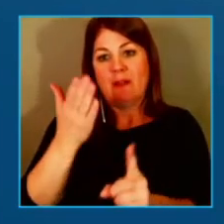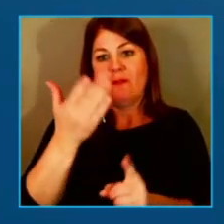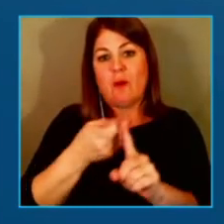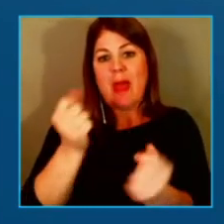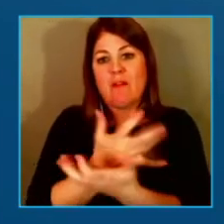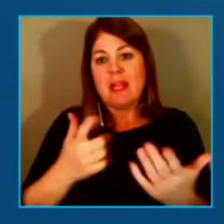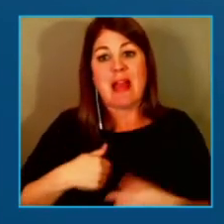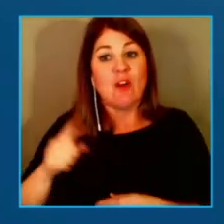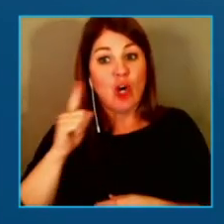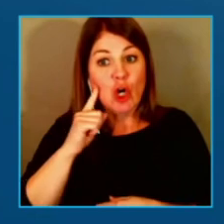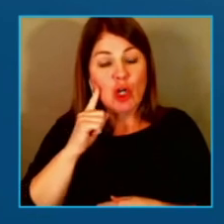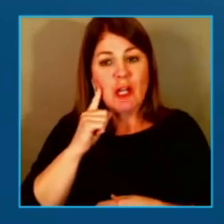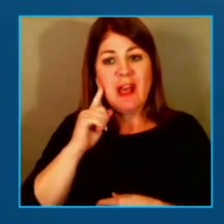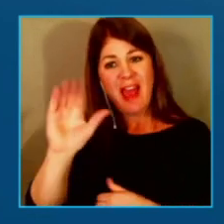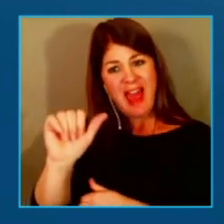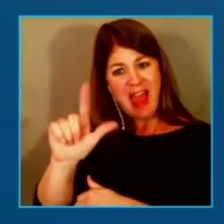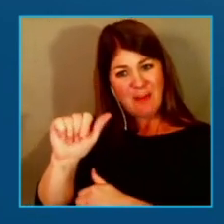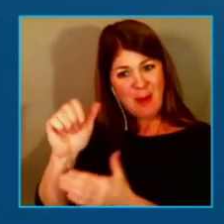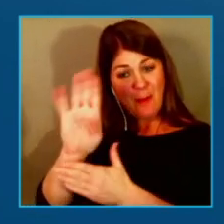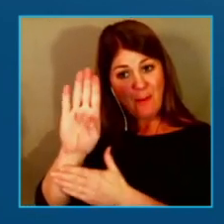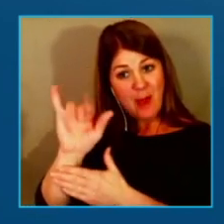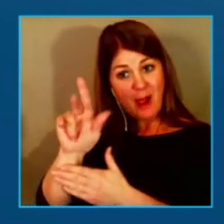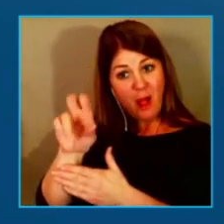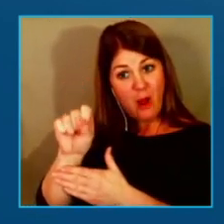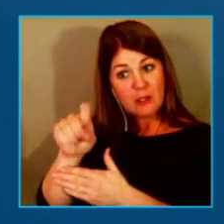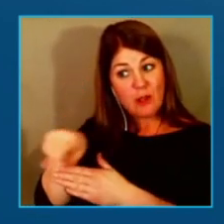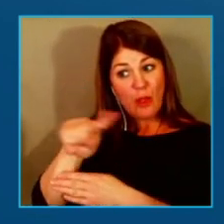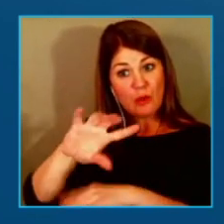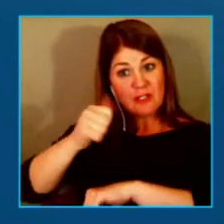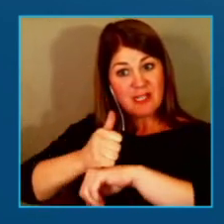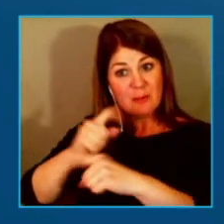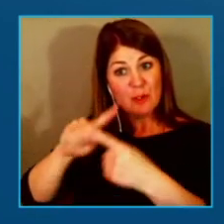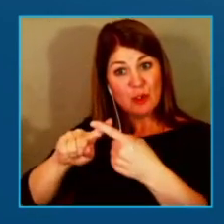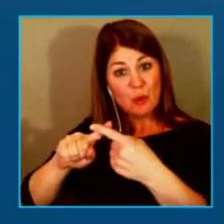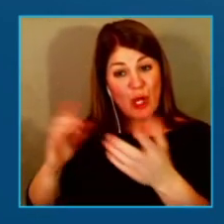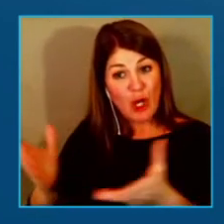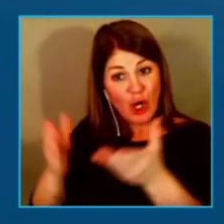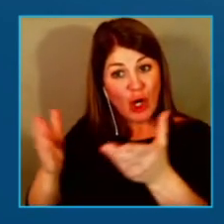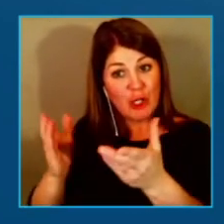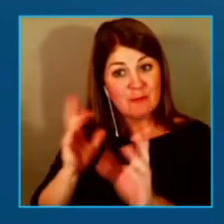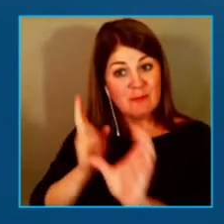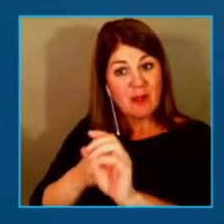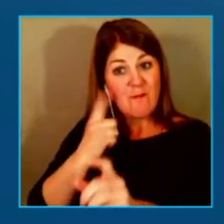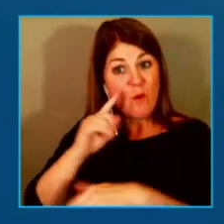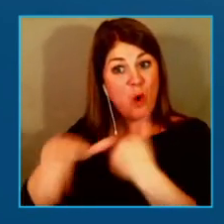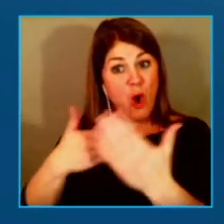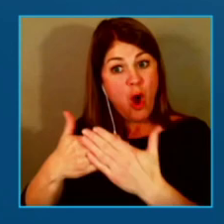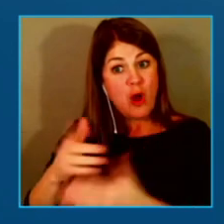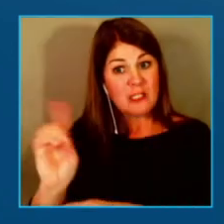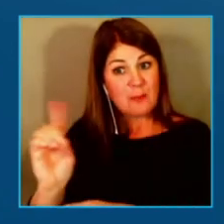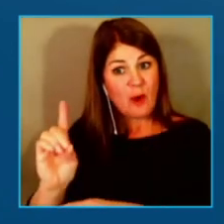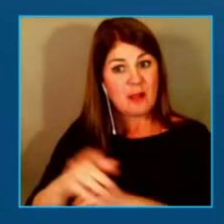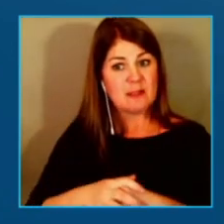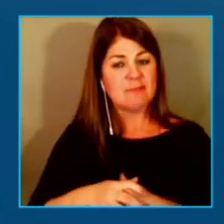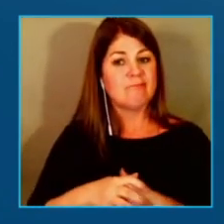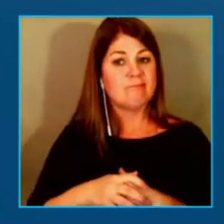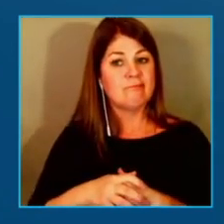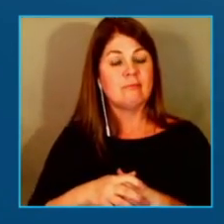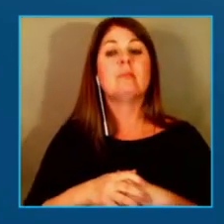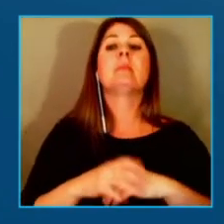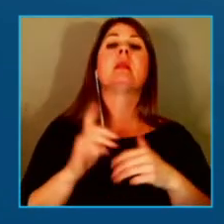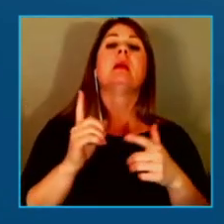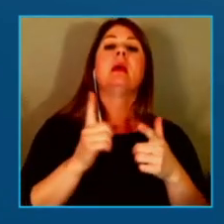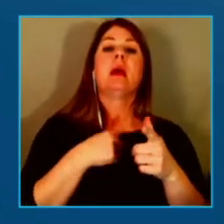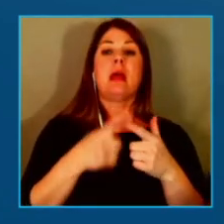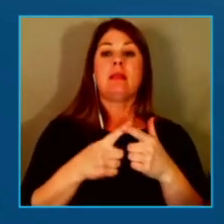are designed to encourage the participation of all Democrats. Then Senator Martinez